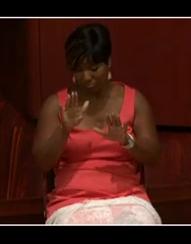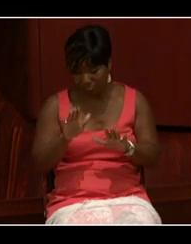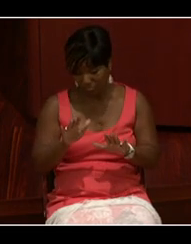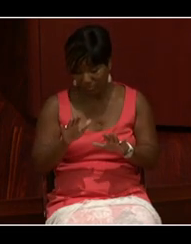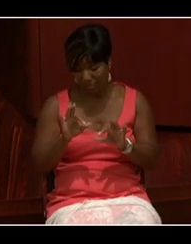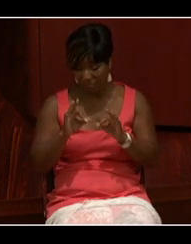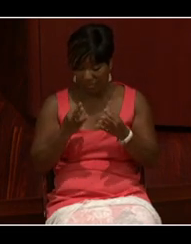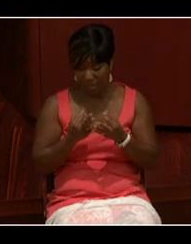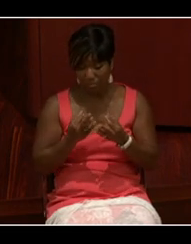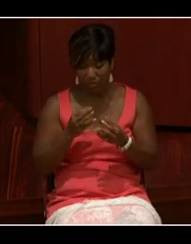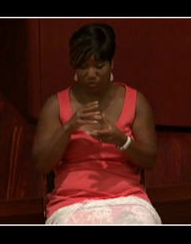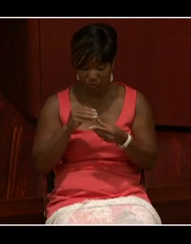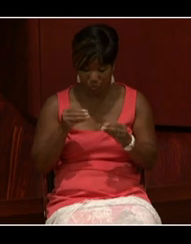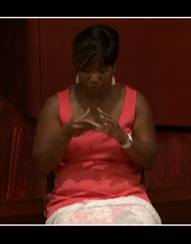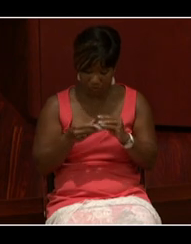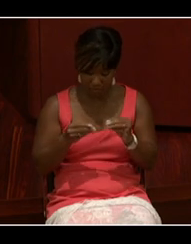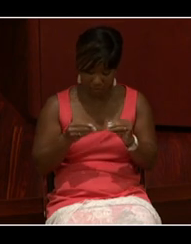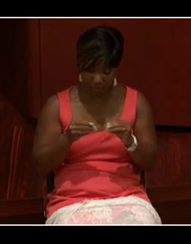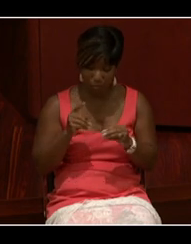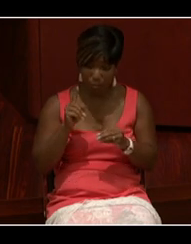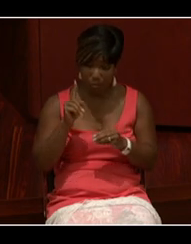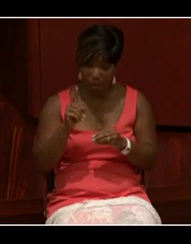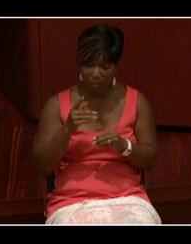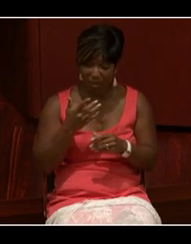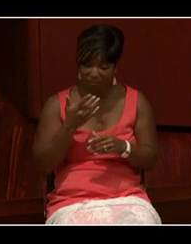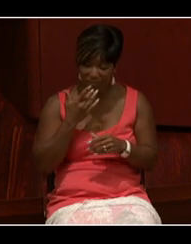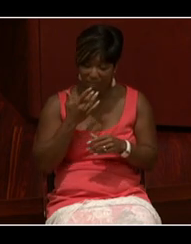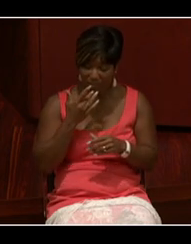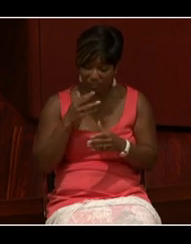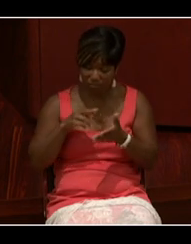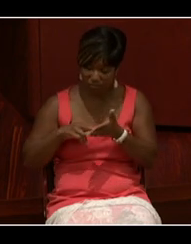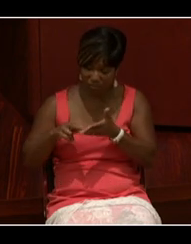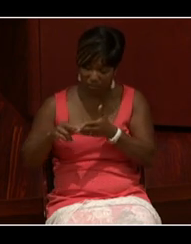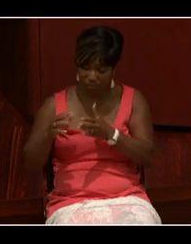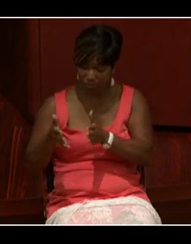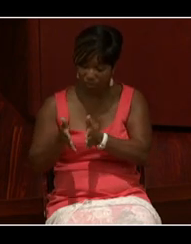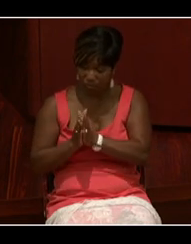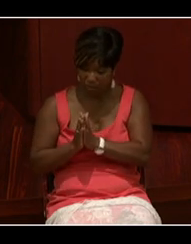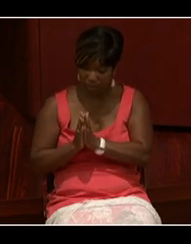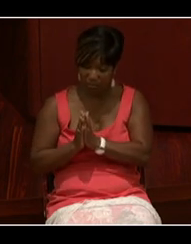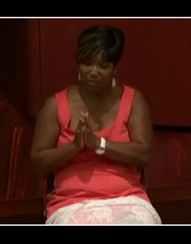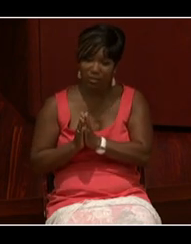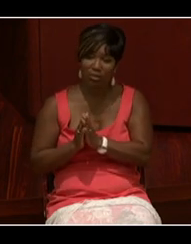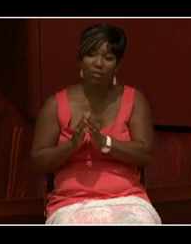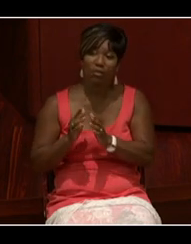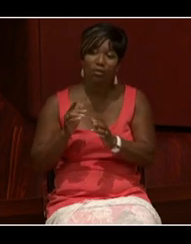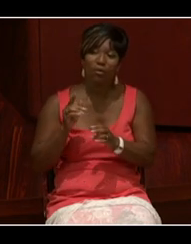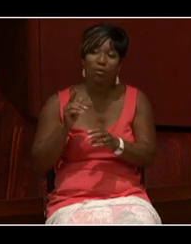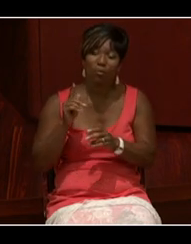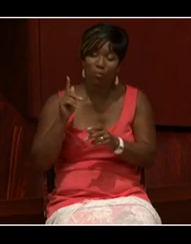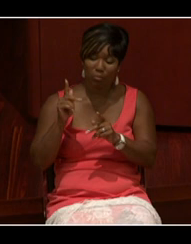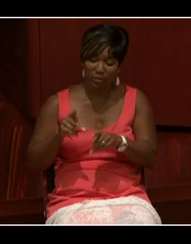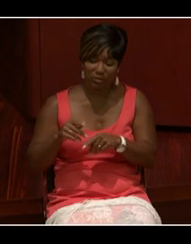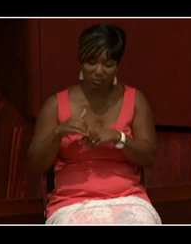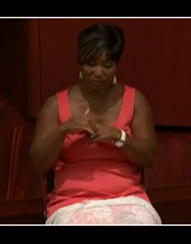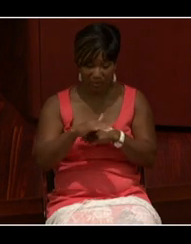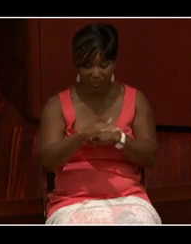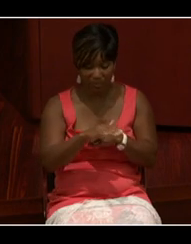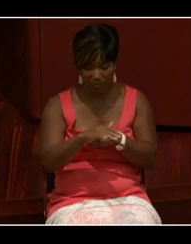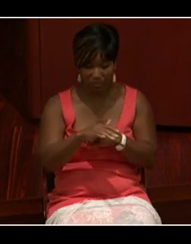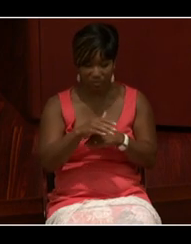too. One of my favorite research requests was for an individual sentenced to Leavenworth from Oklahoma, inmate